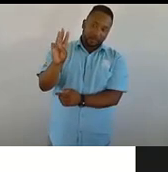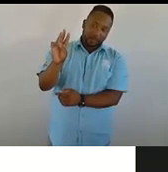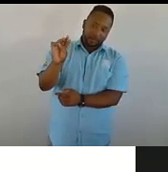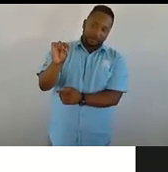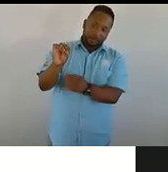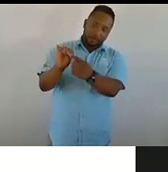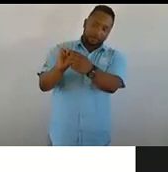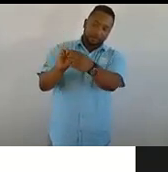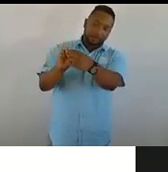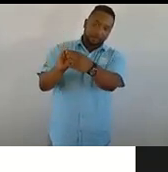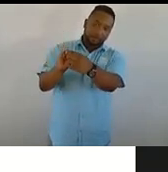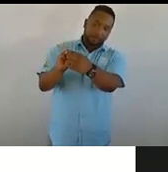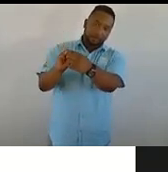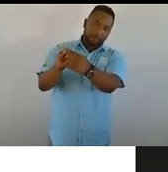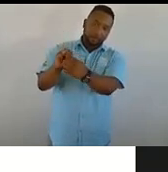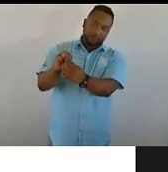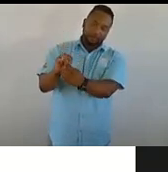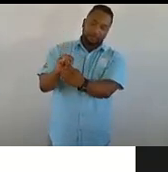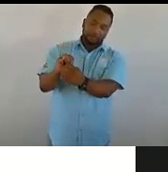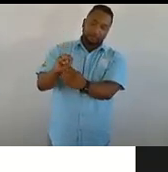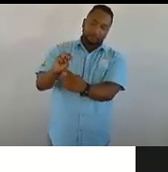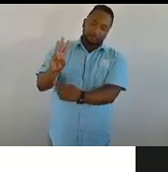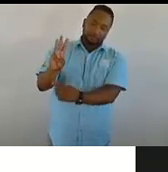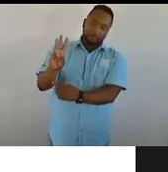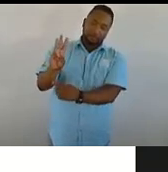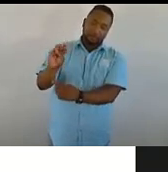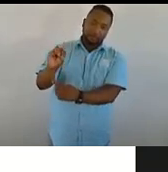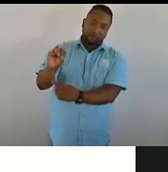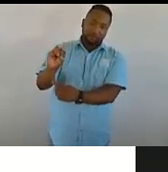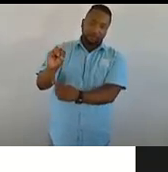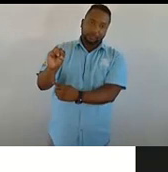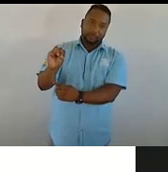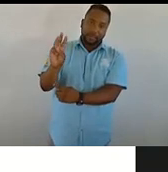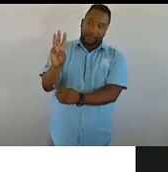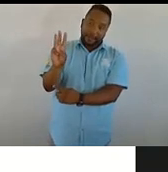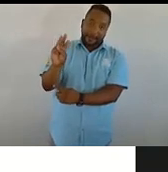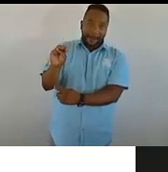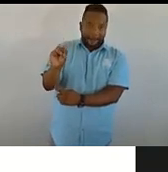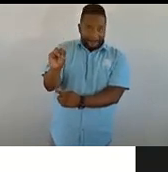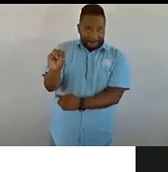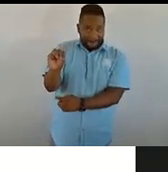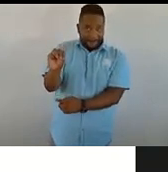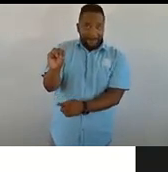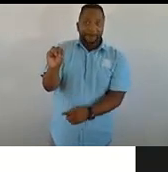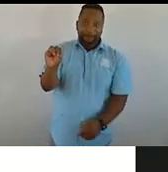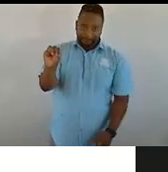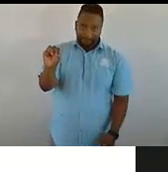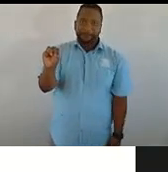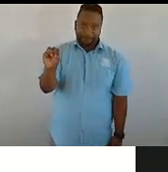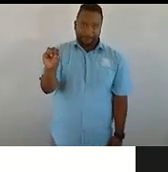So you have to close the 3 fingers over the thumb for the letter